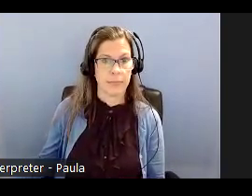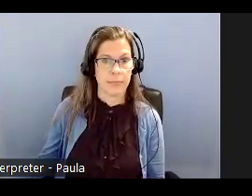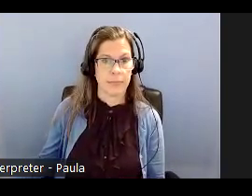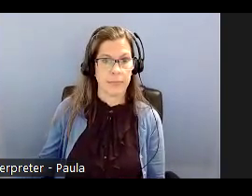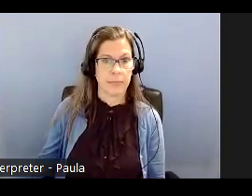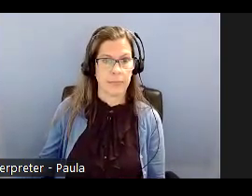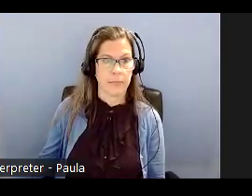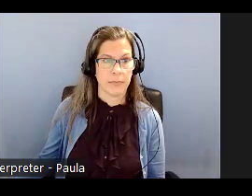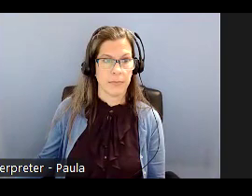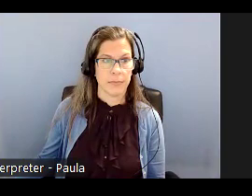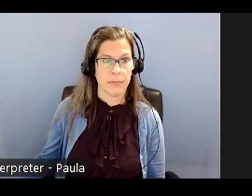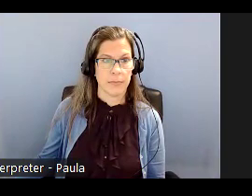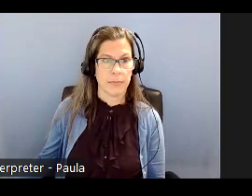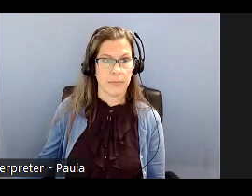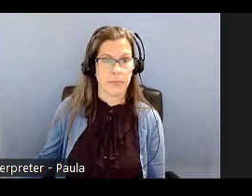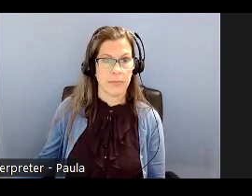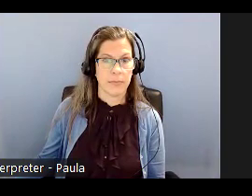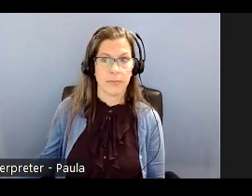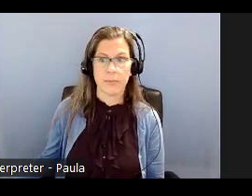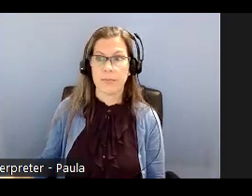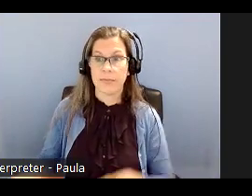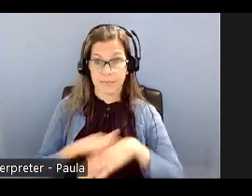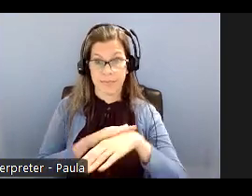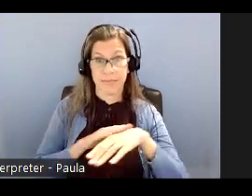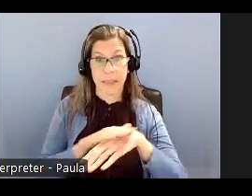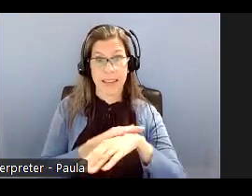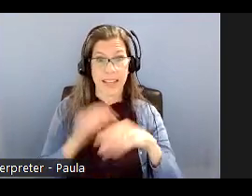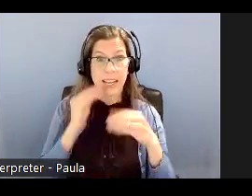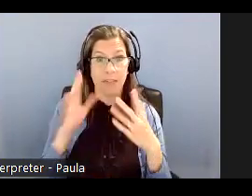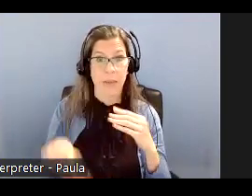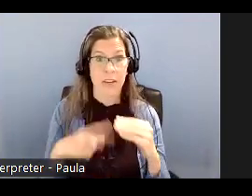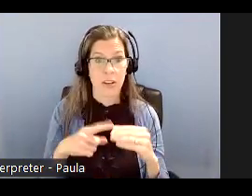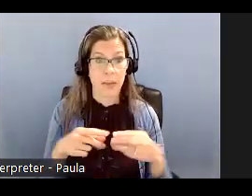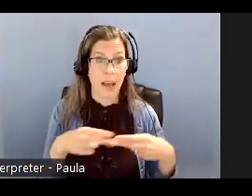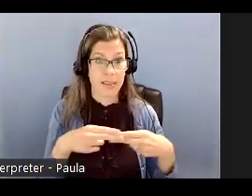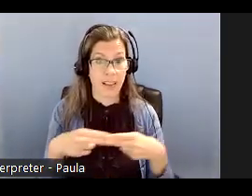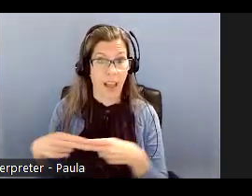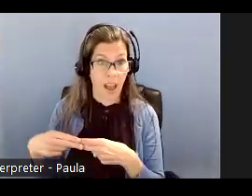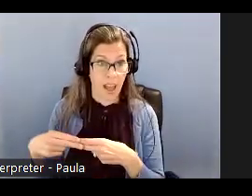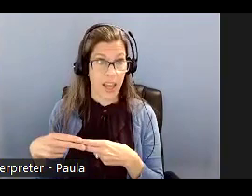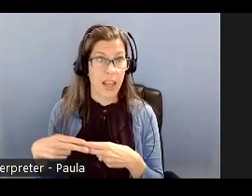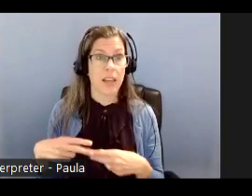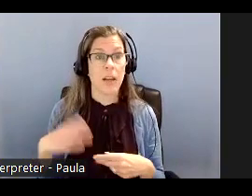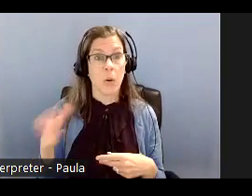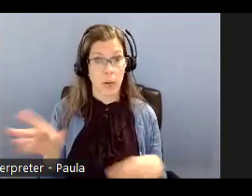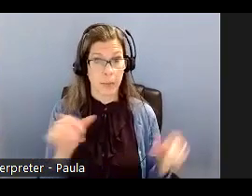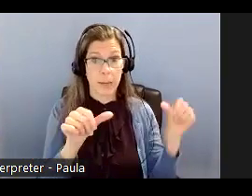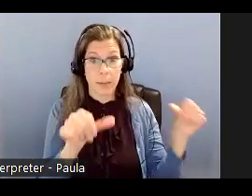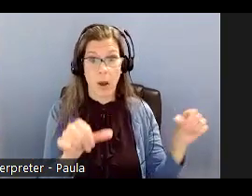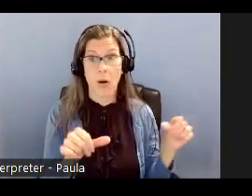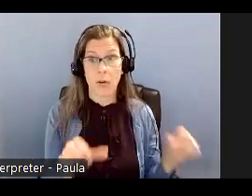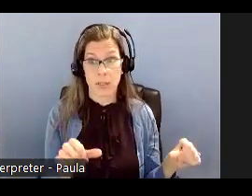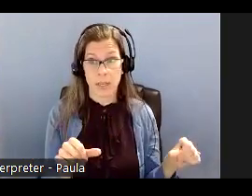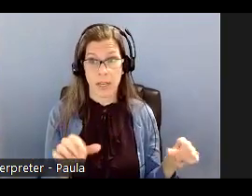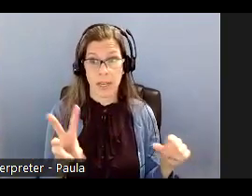All right. And so some of the just very basics about the slides and that information that will be posted on